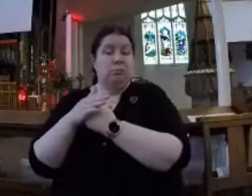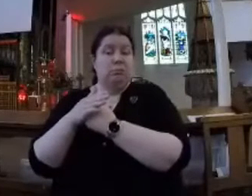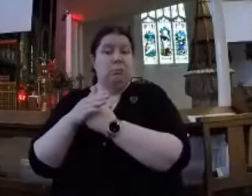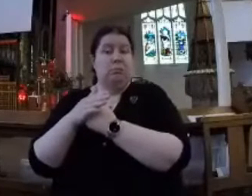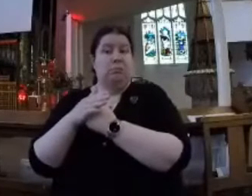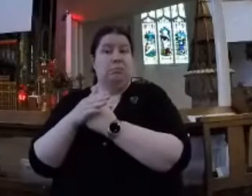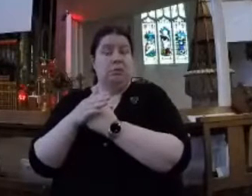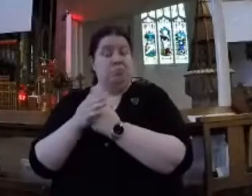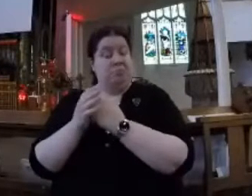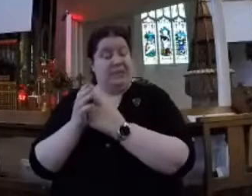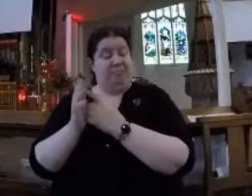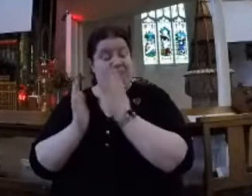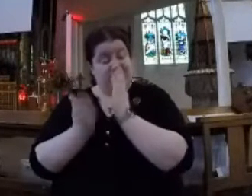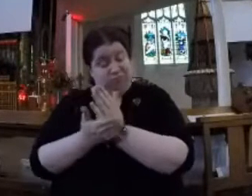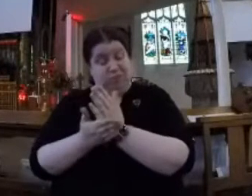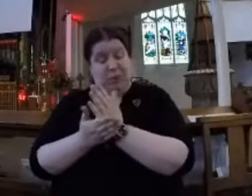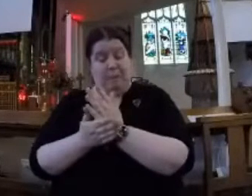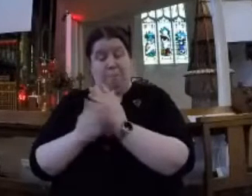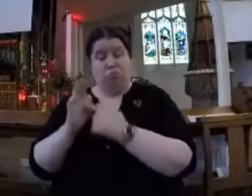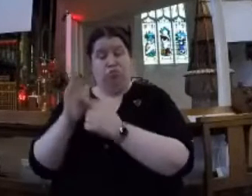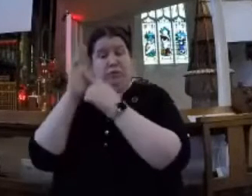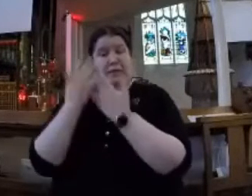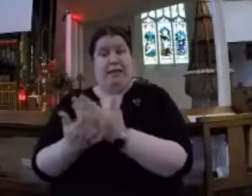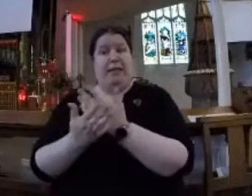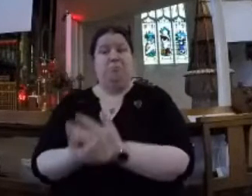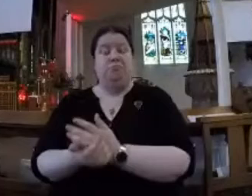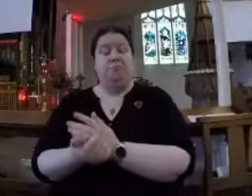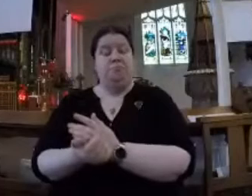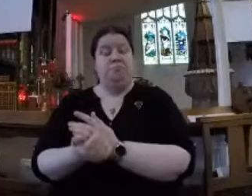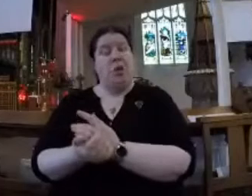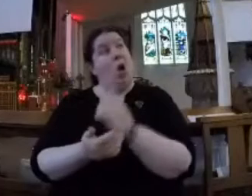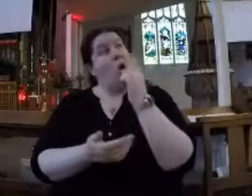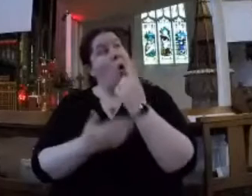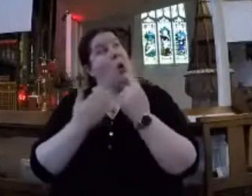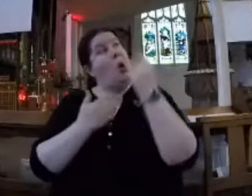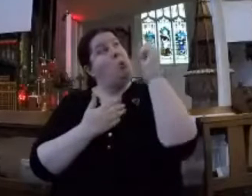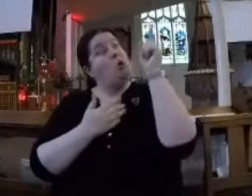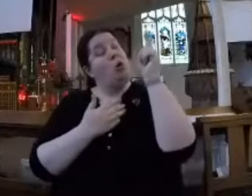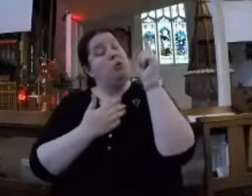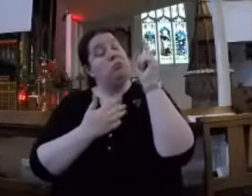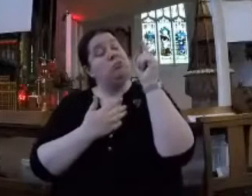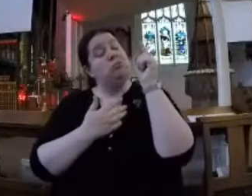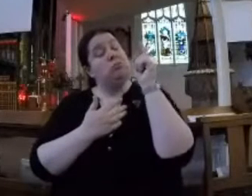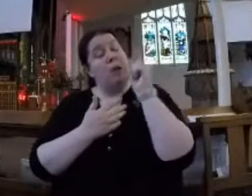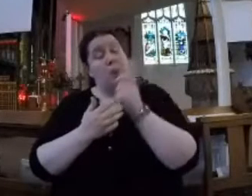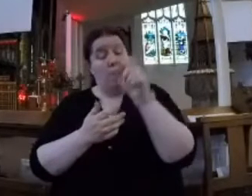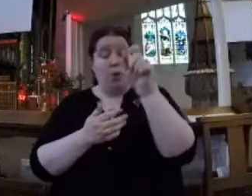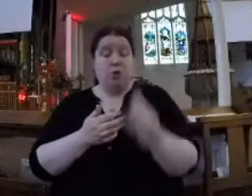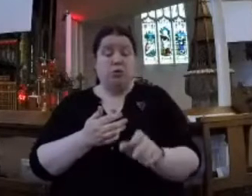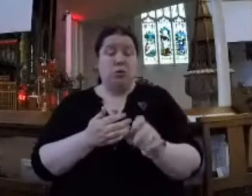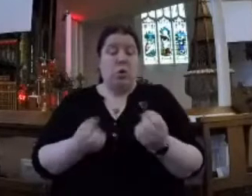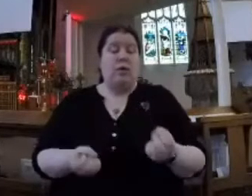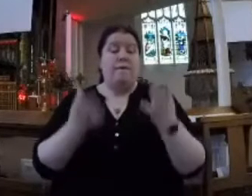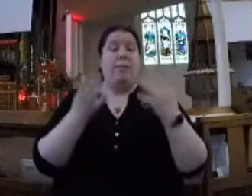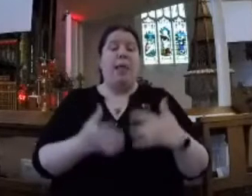pertinent on Remembrance Day. Greater love has no one than this, to lay down one's life for one's friends.